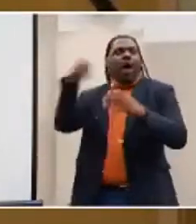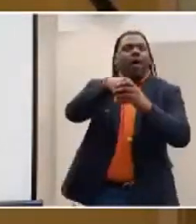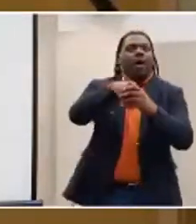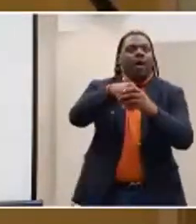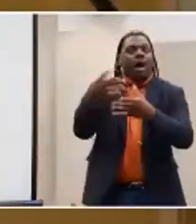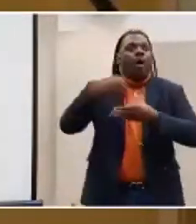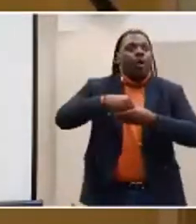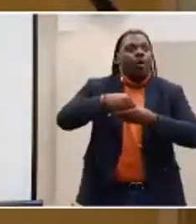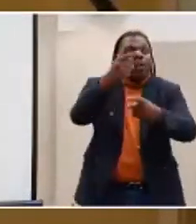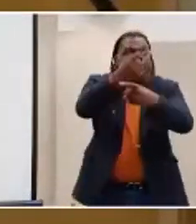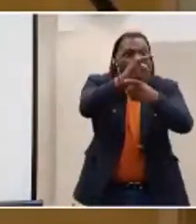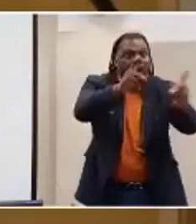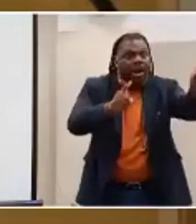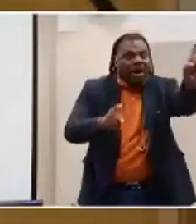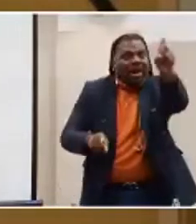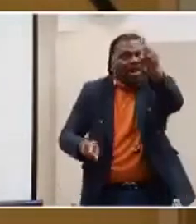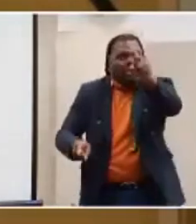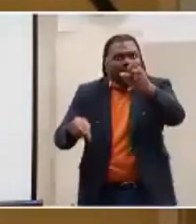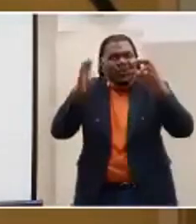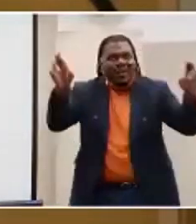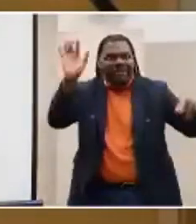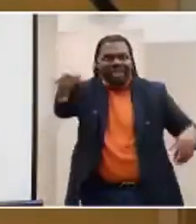Aren't we all ready for that moment?